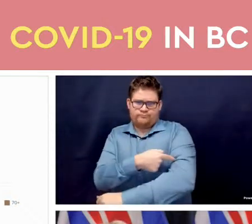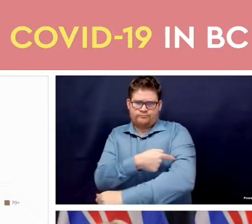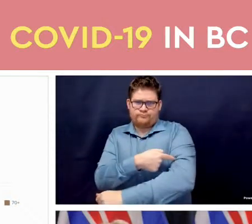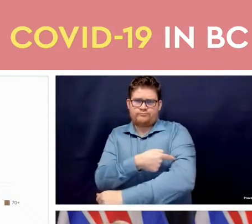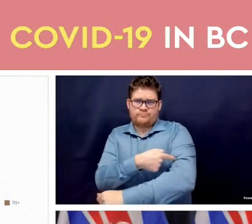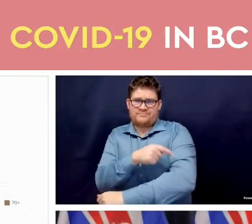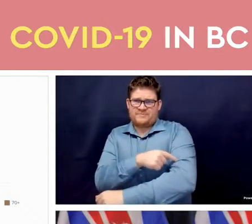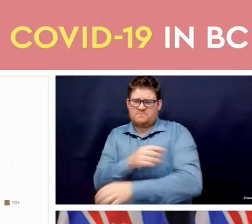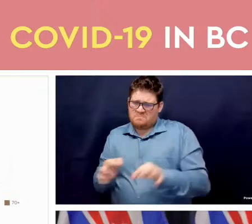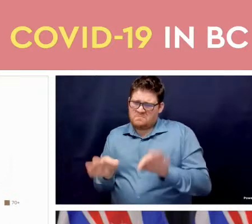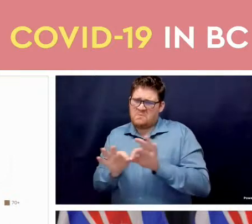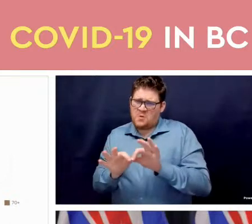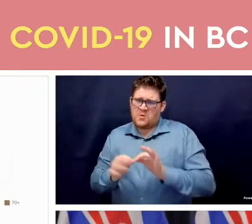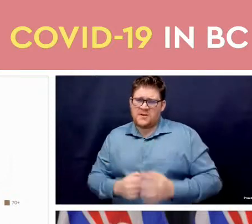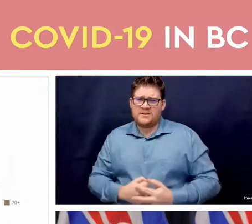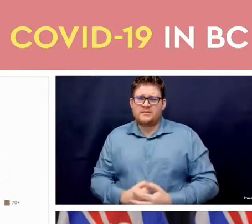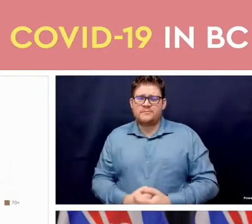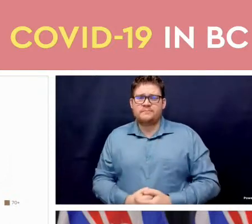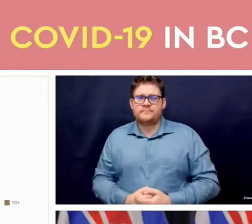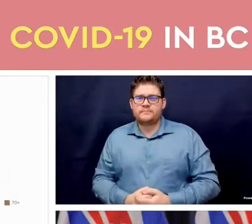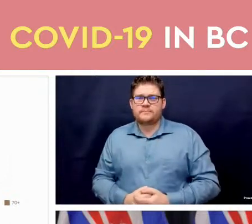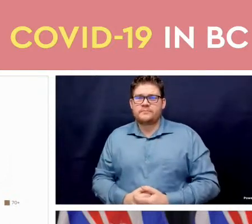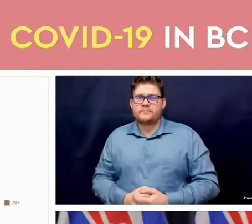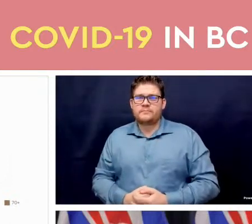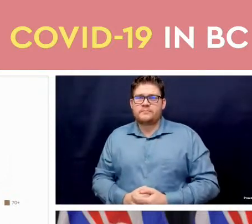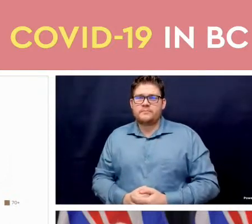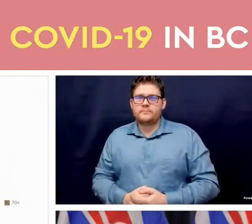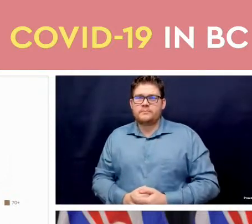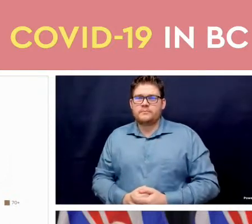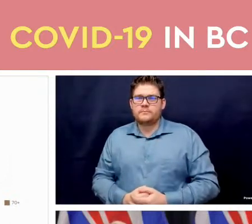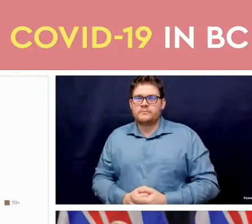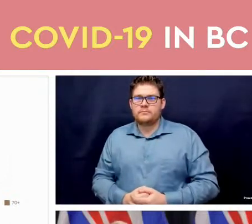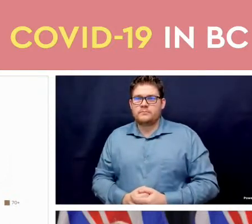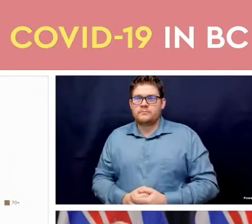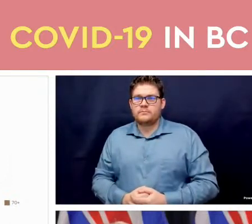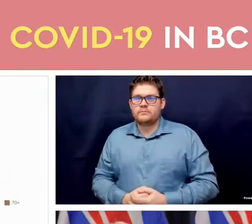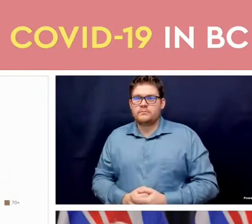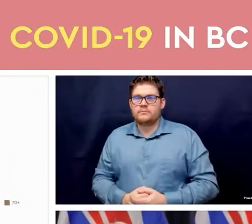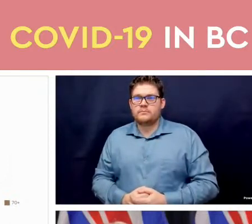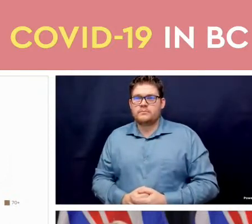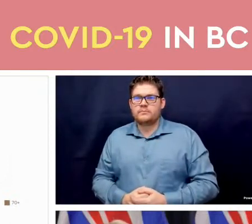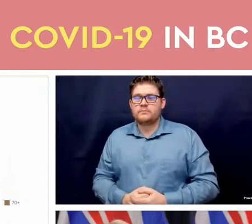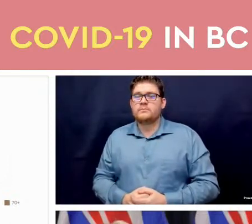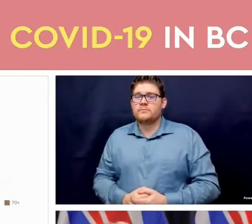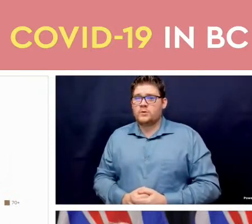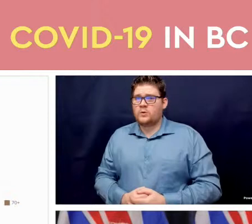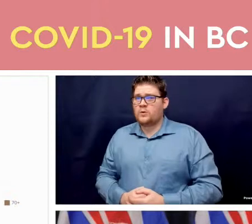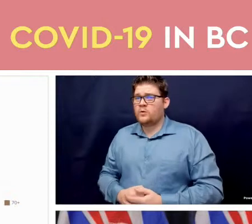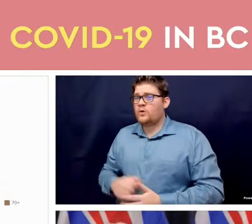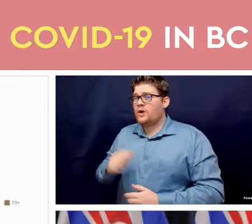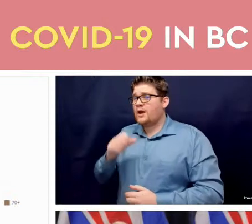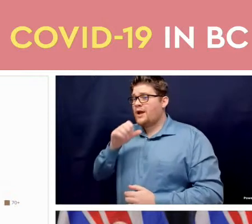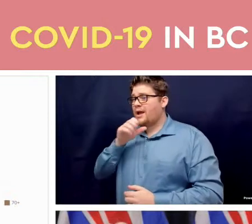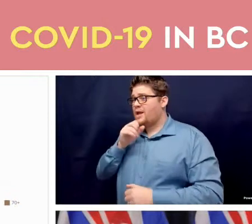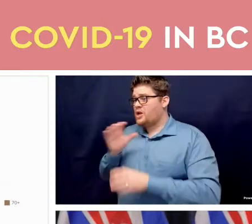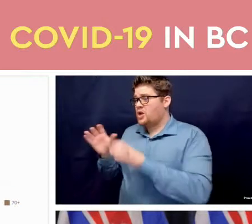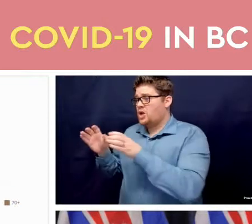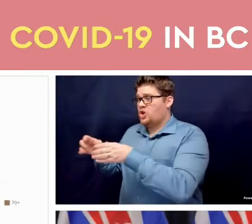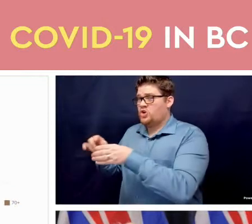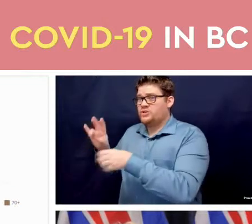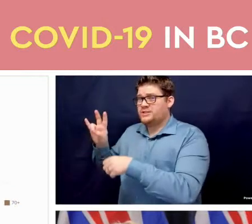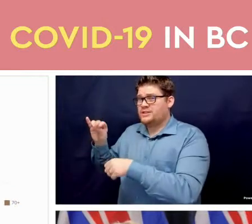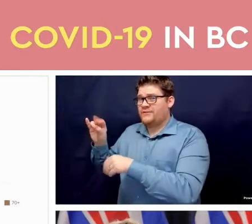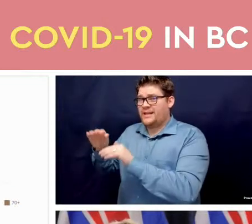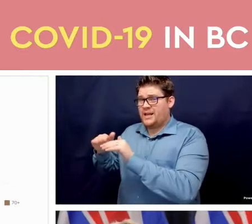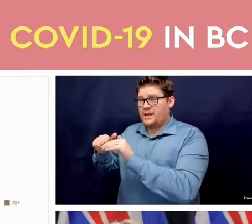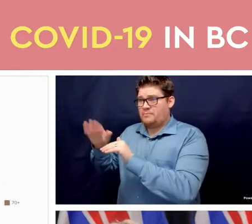bit of a crack is in older people over age 70. And even with two doses, there's still a risk in older